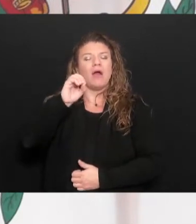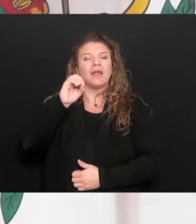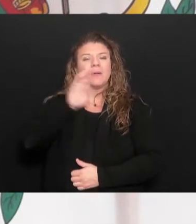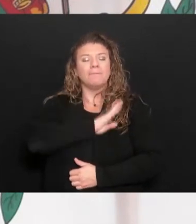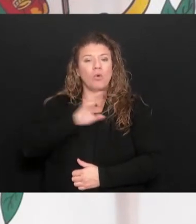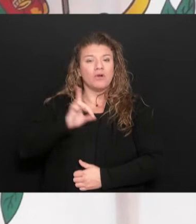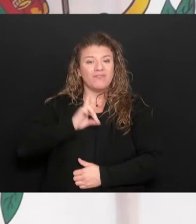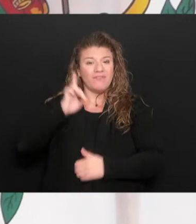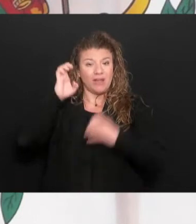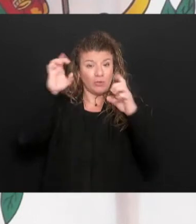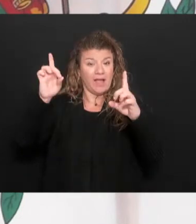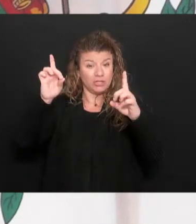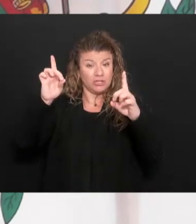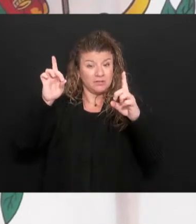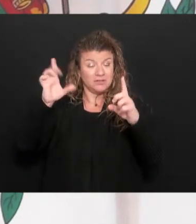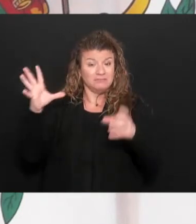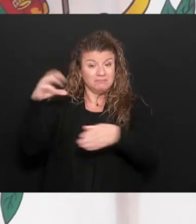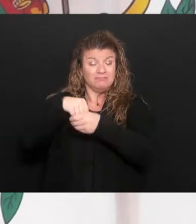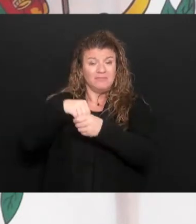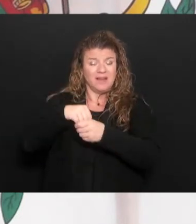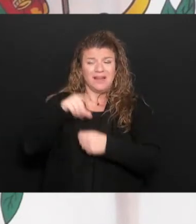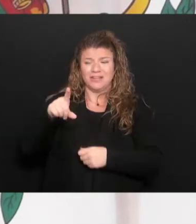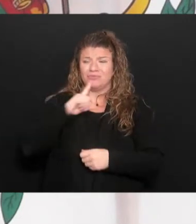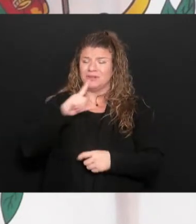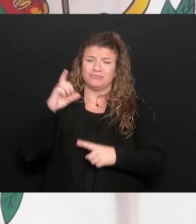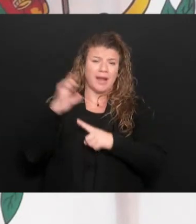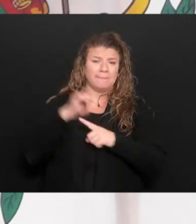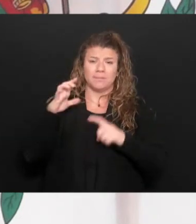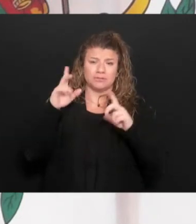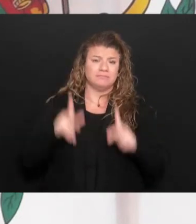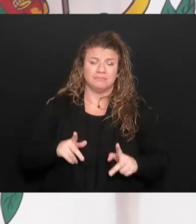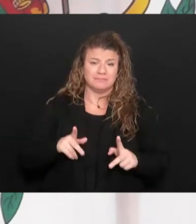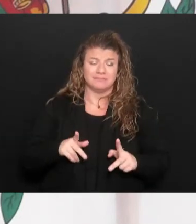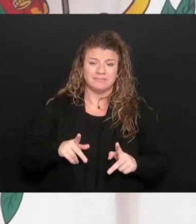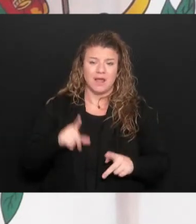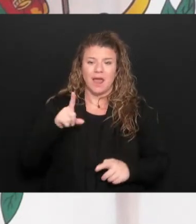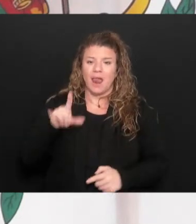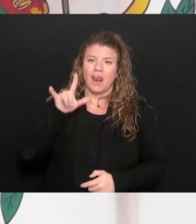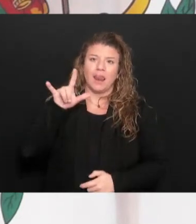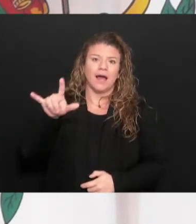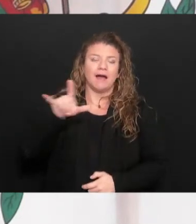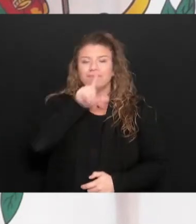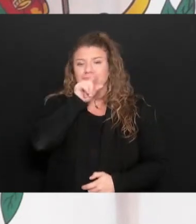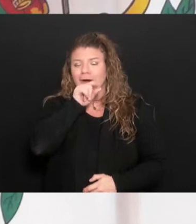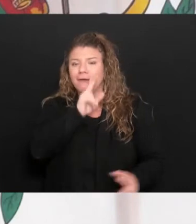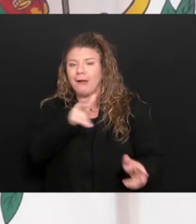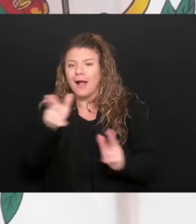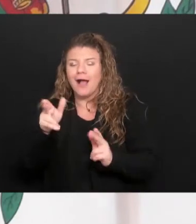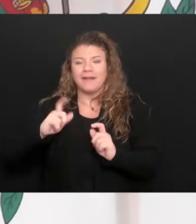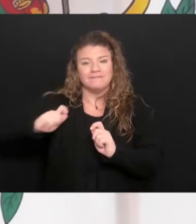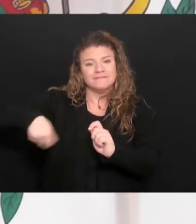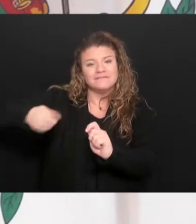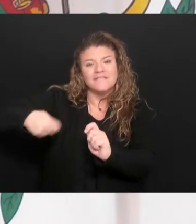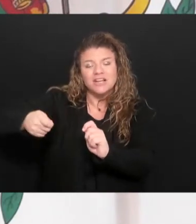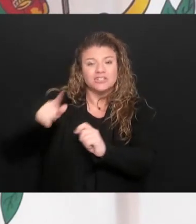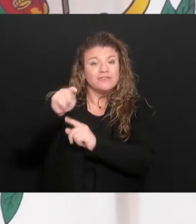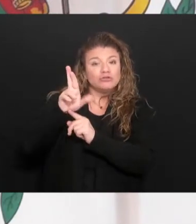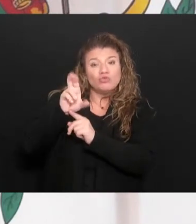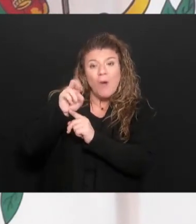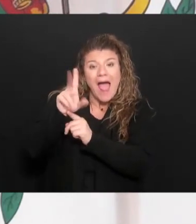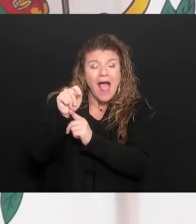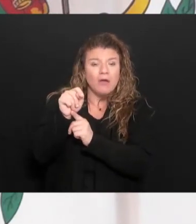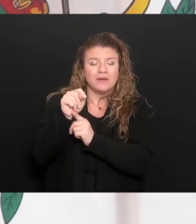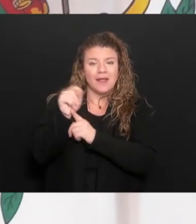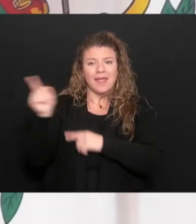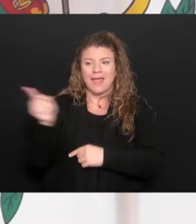what a stellar gentleman. He loved to bird hunt, and he loved to fly fish for trout and everything, and he loved